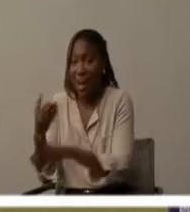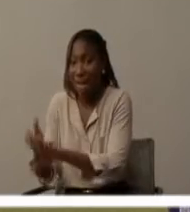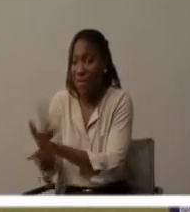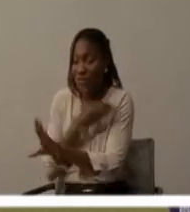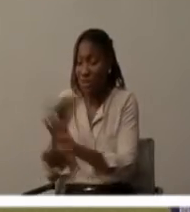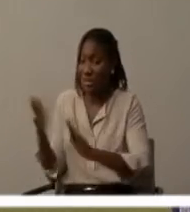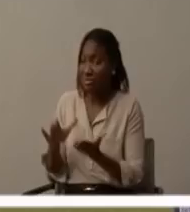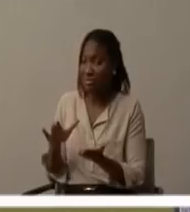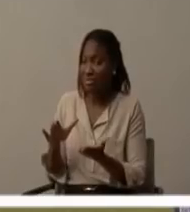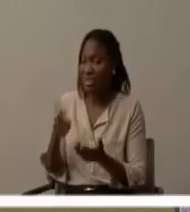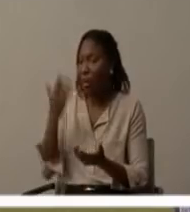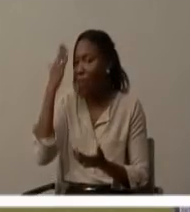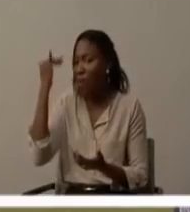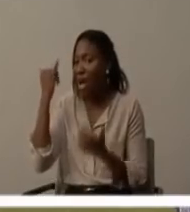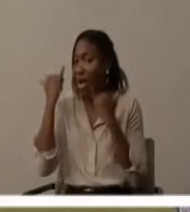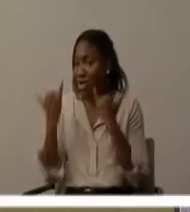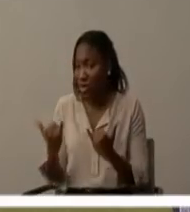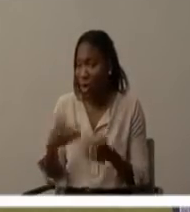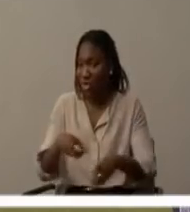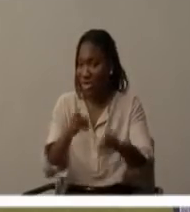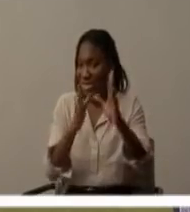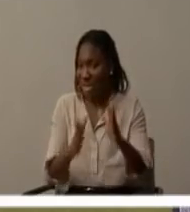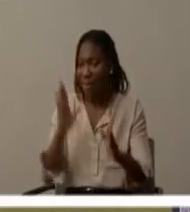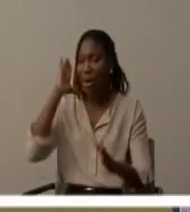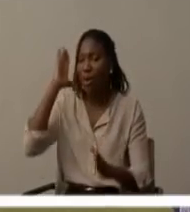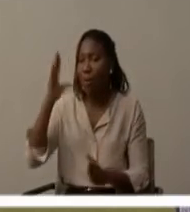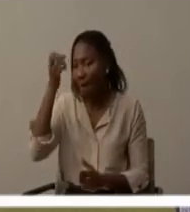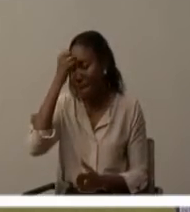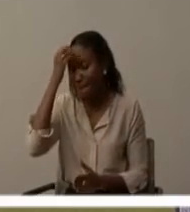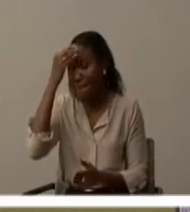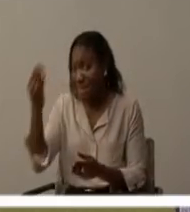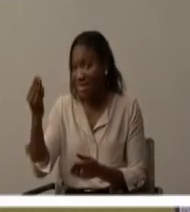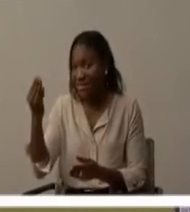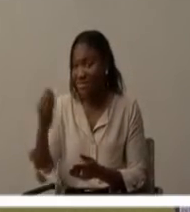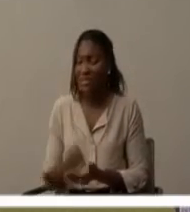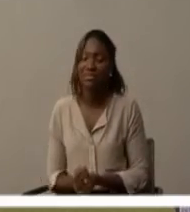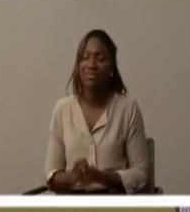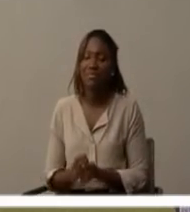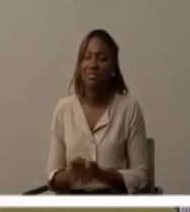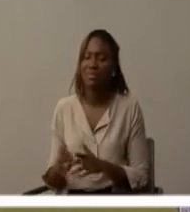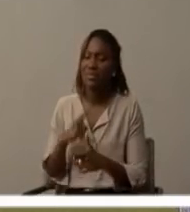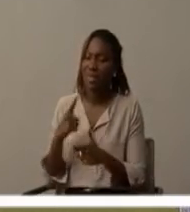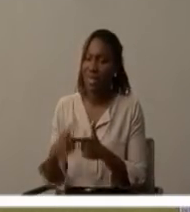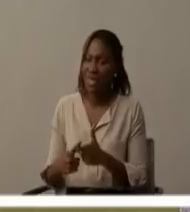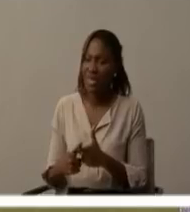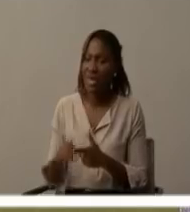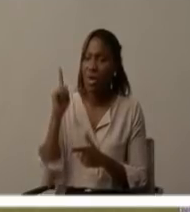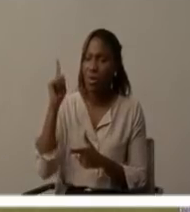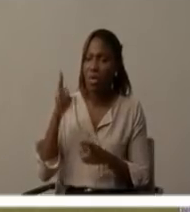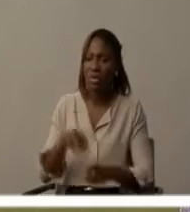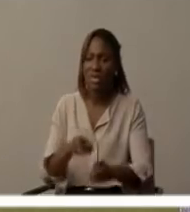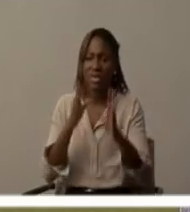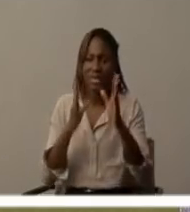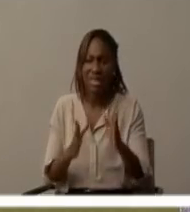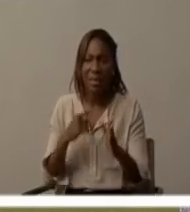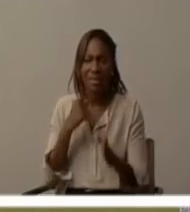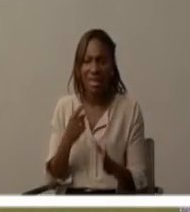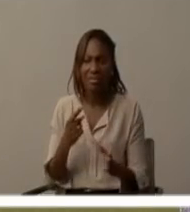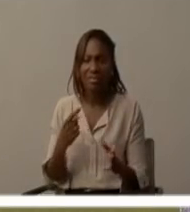to him." Then Thomas, known as the twin, said to the other disciples, "Let us go too